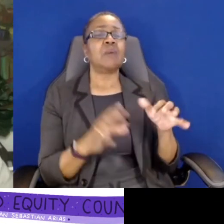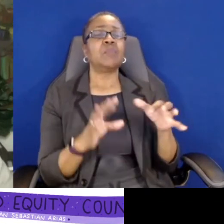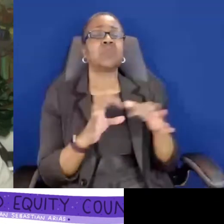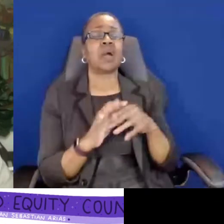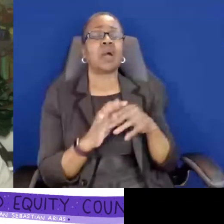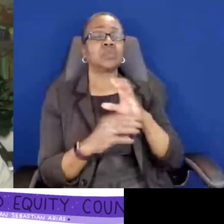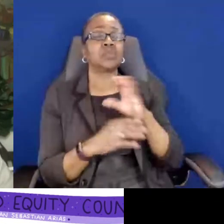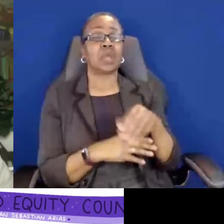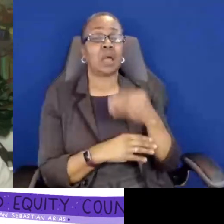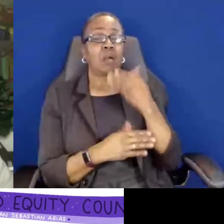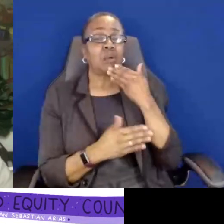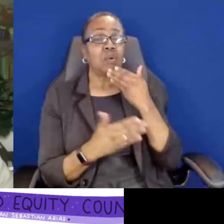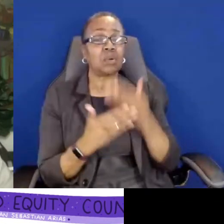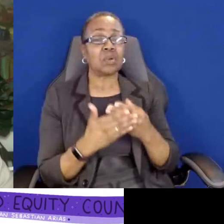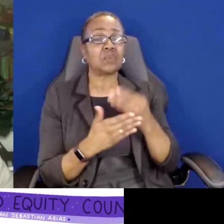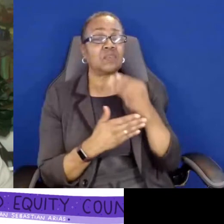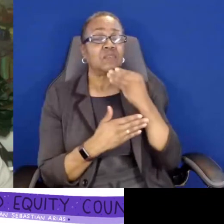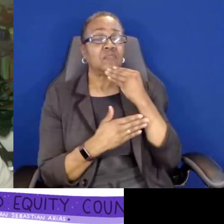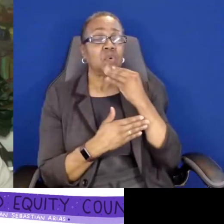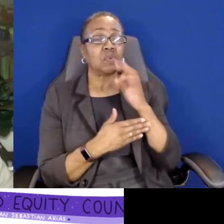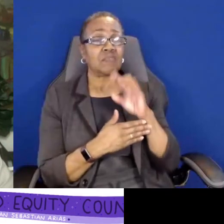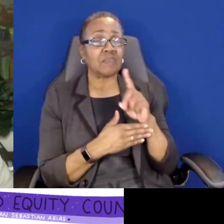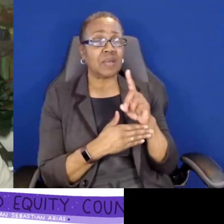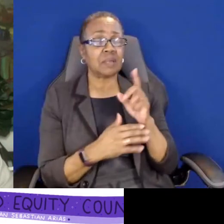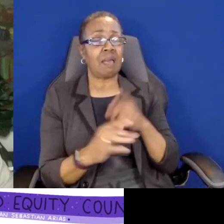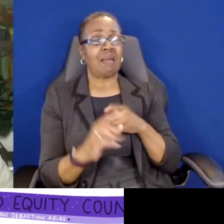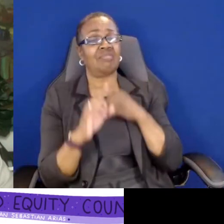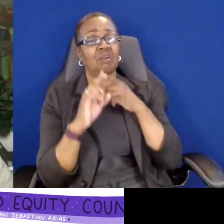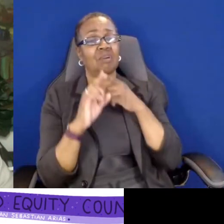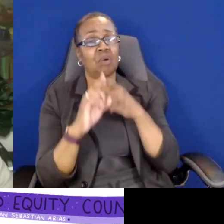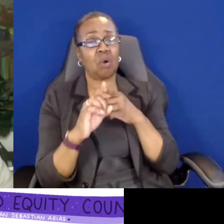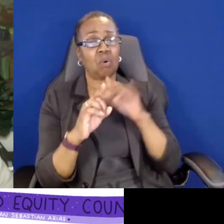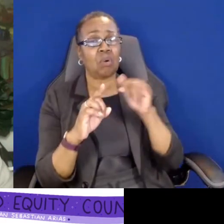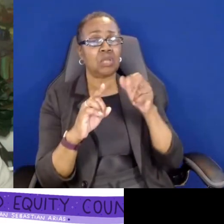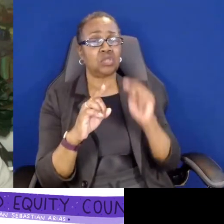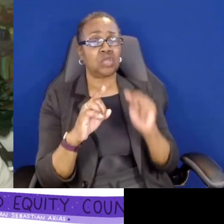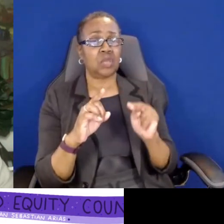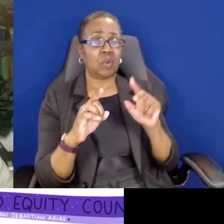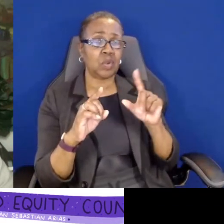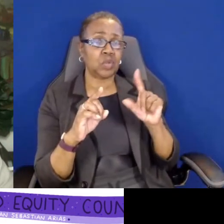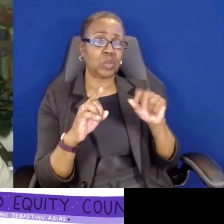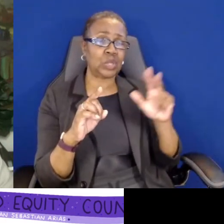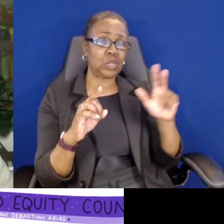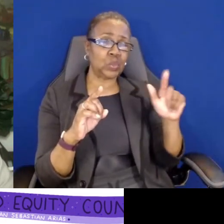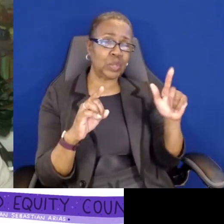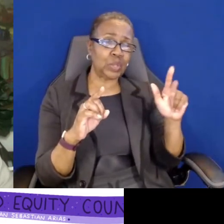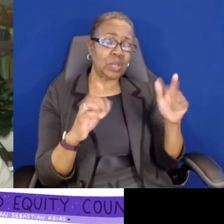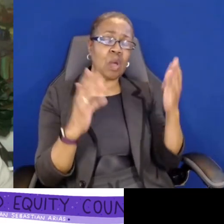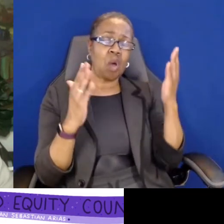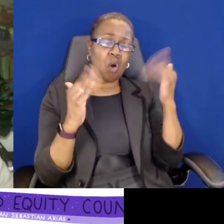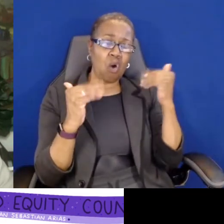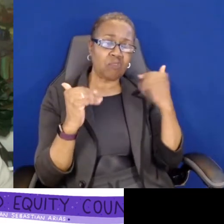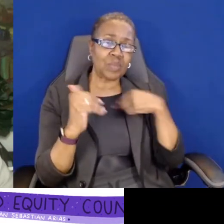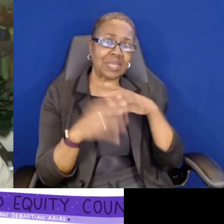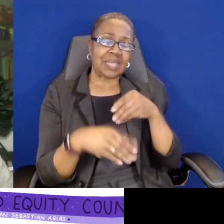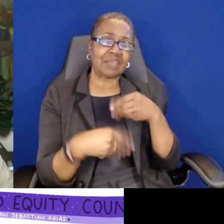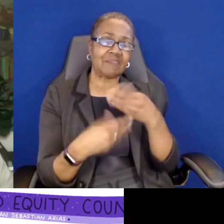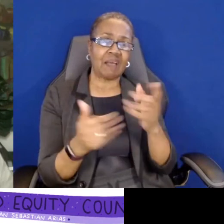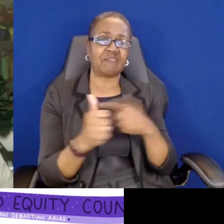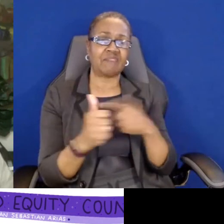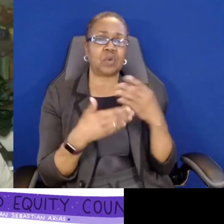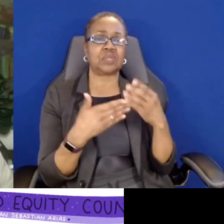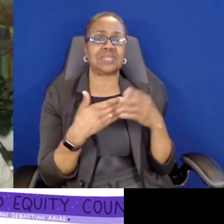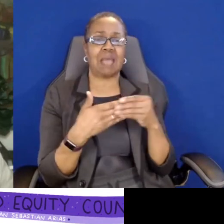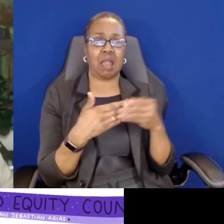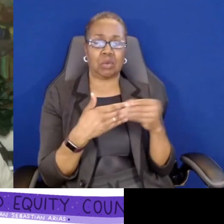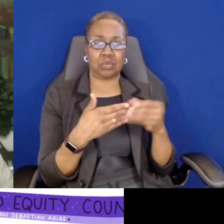that January 2023 we'll be able to give out the first dollars of what that looks like. I do want to flag that I didn't